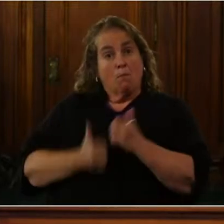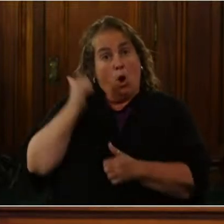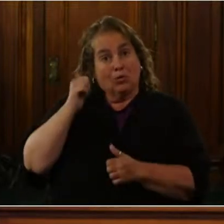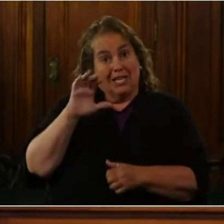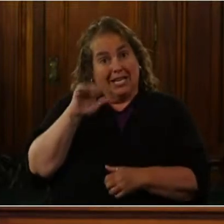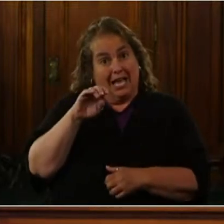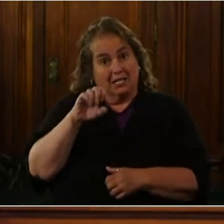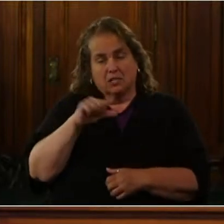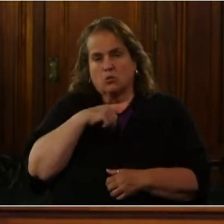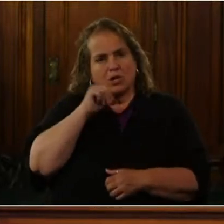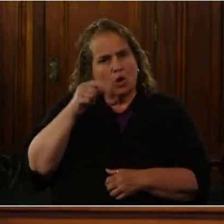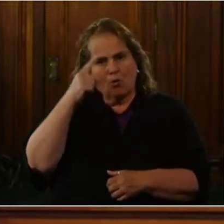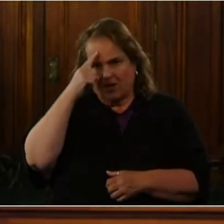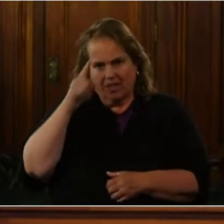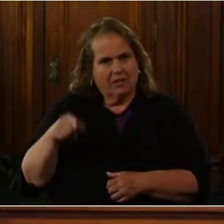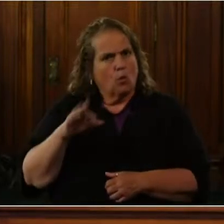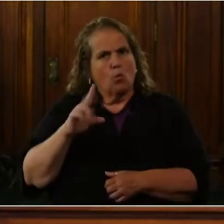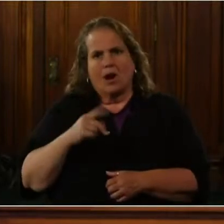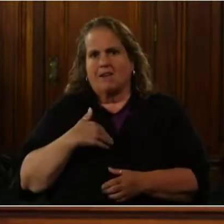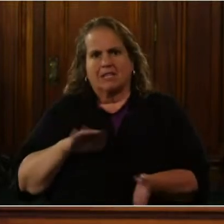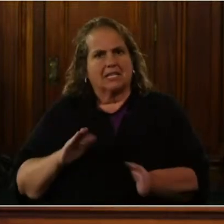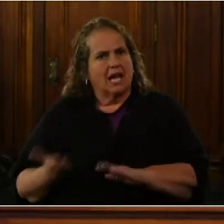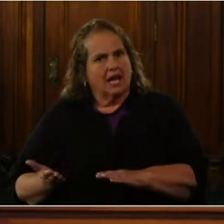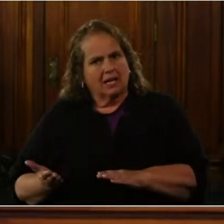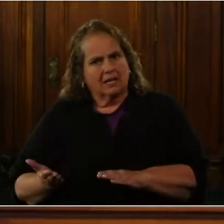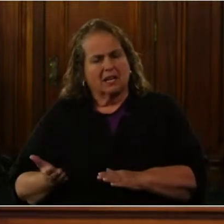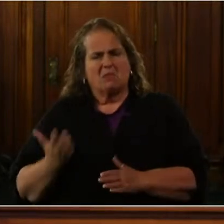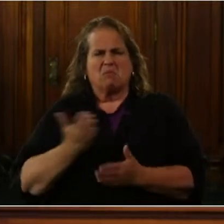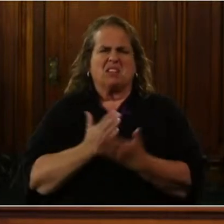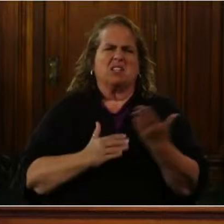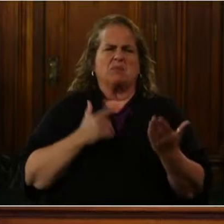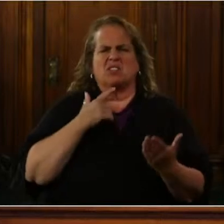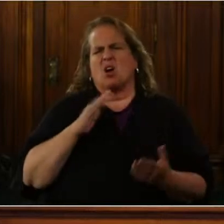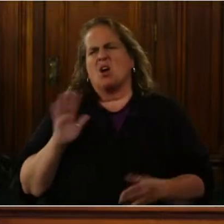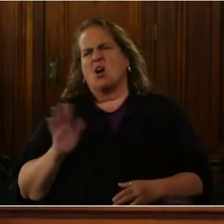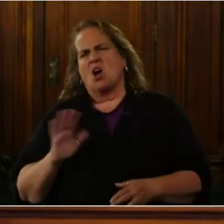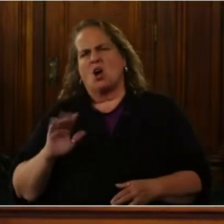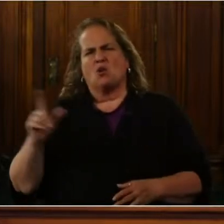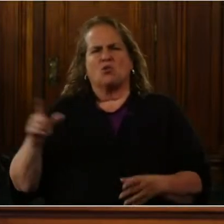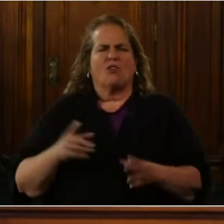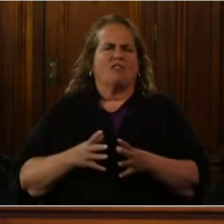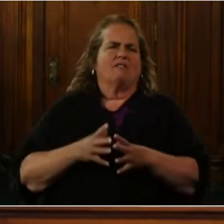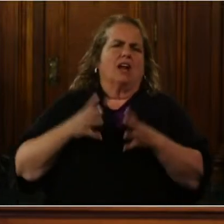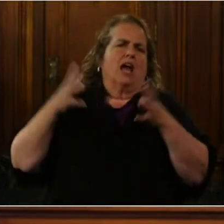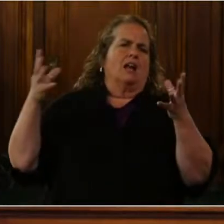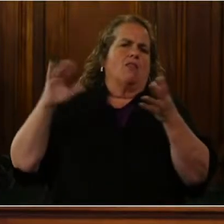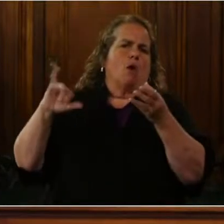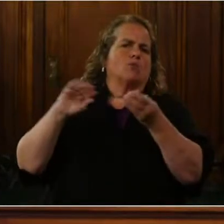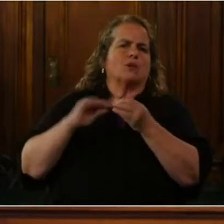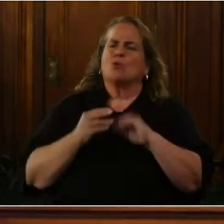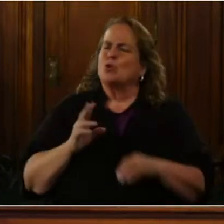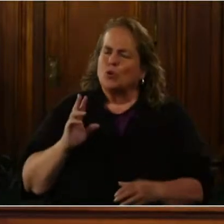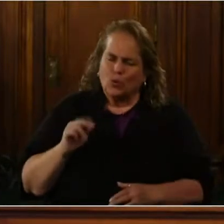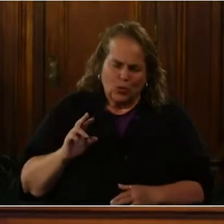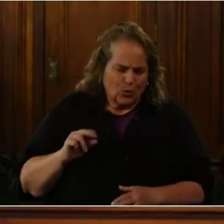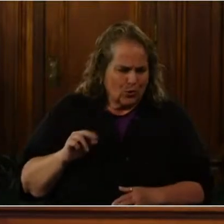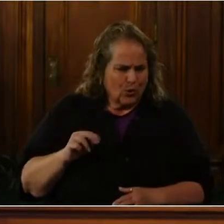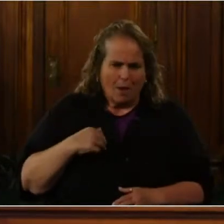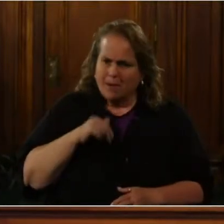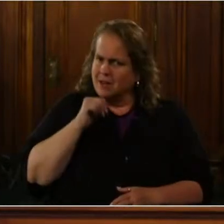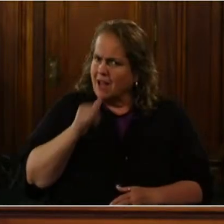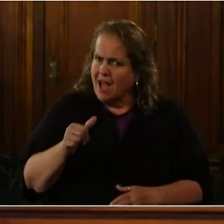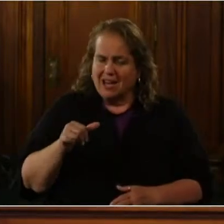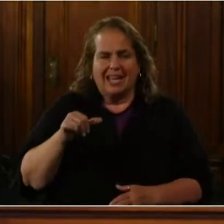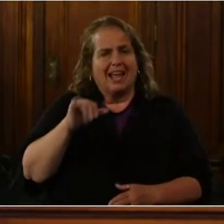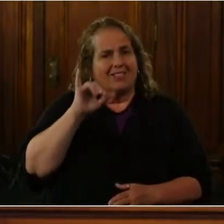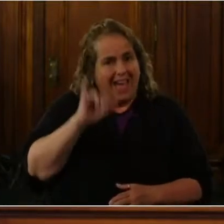would be there. And there may be some that say, oh, well, that's conflating it. No, this is killing people. And if